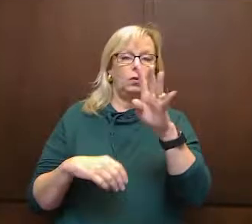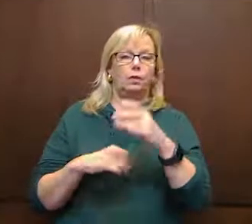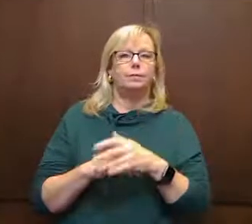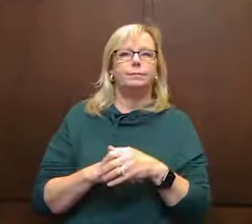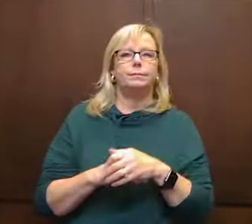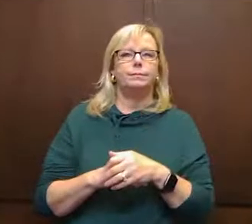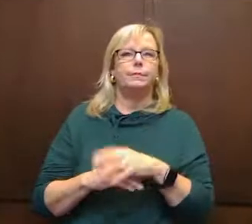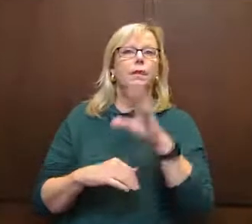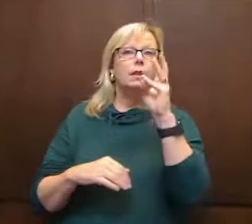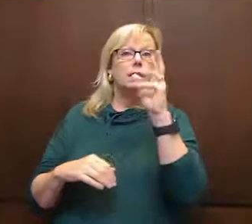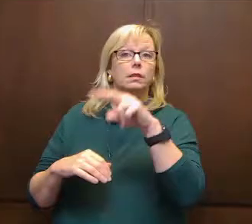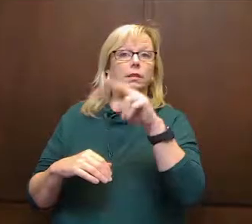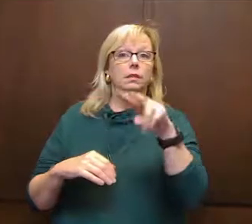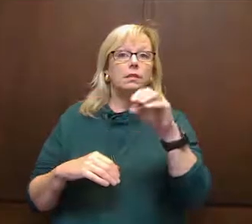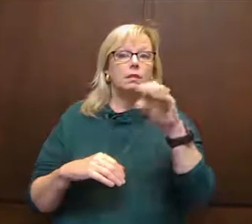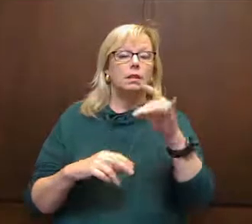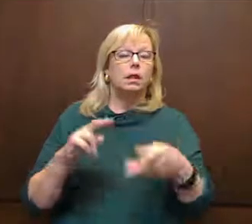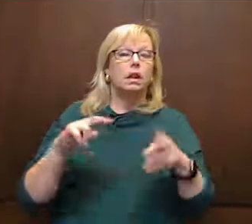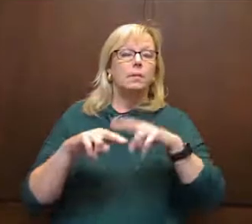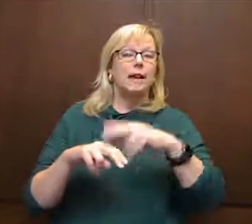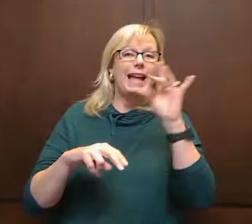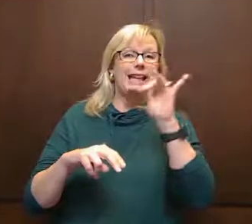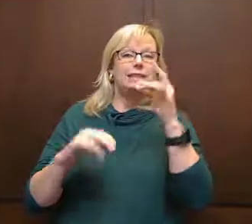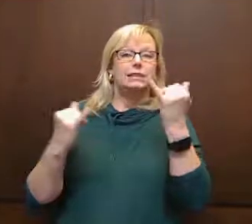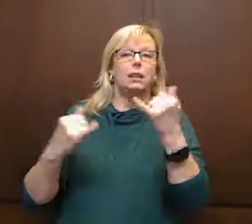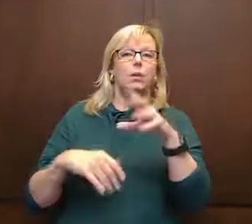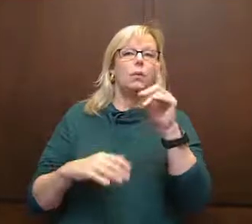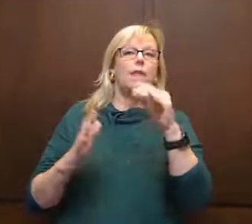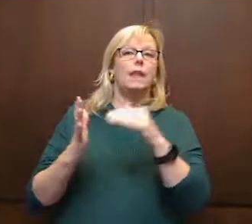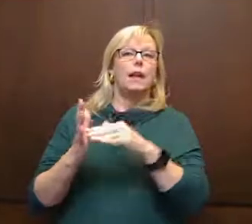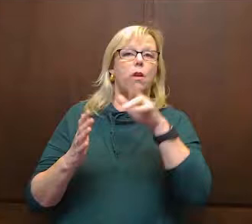504. 62208 up 8 to